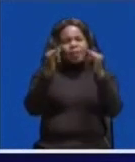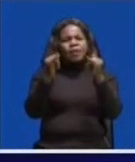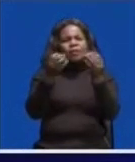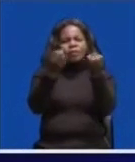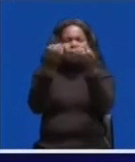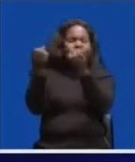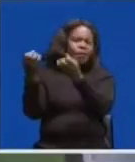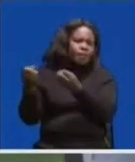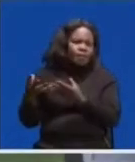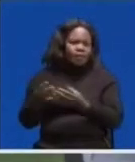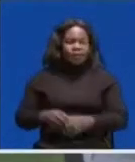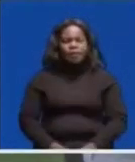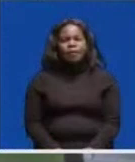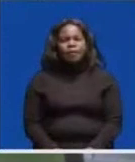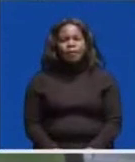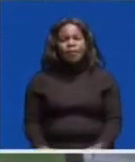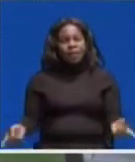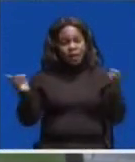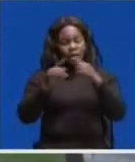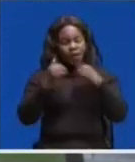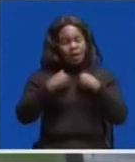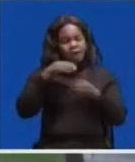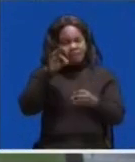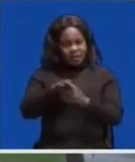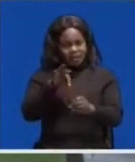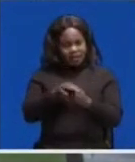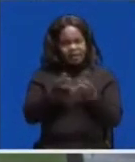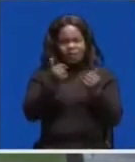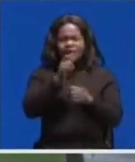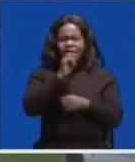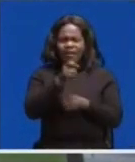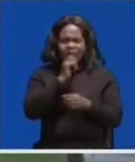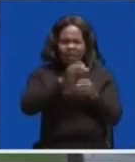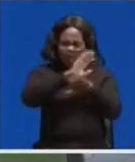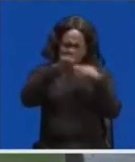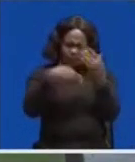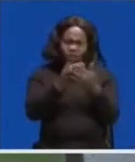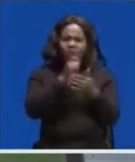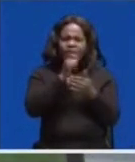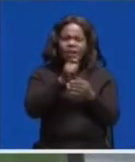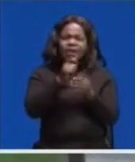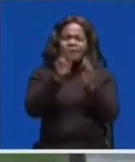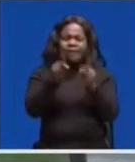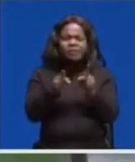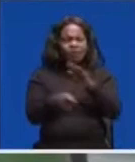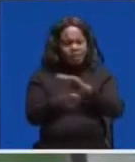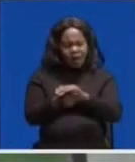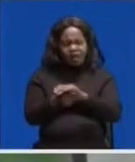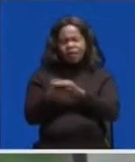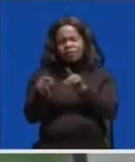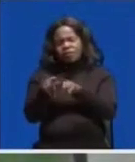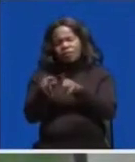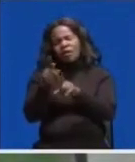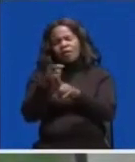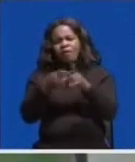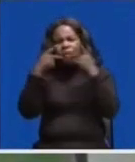We've always said that when there's an election, we want the media, all media personnel, private and from public